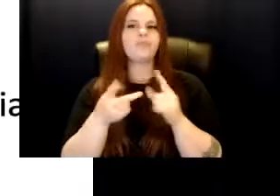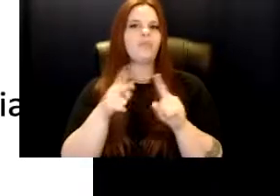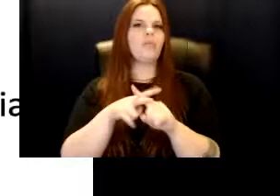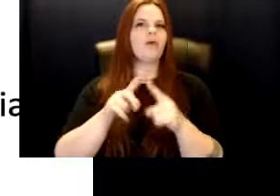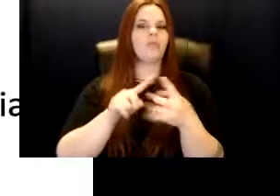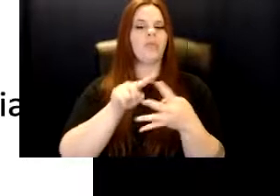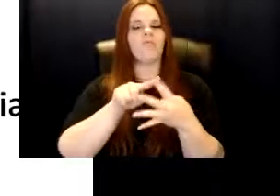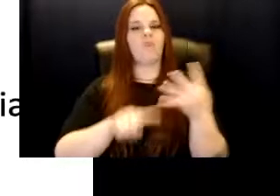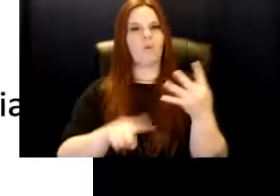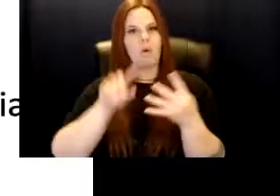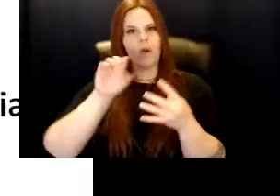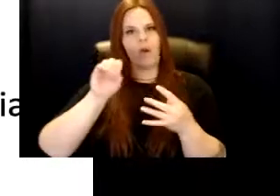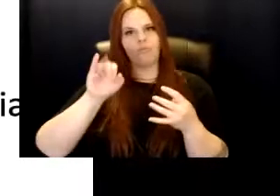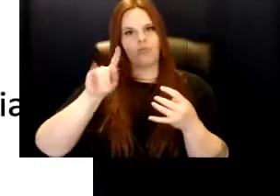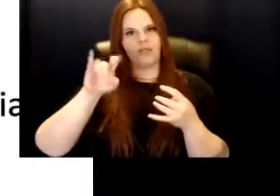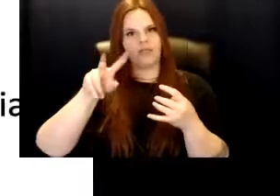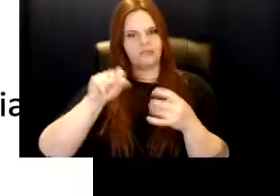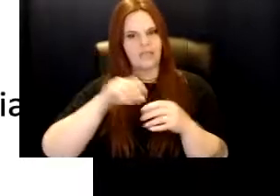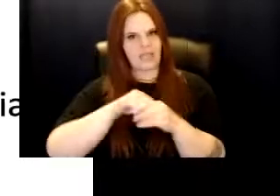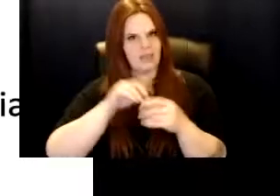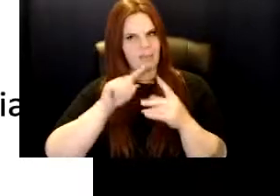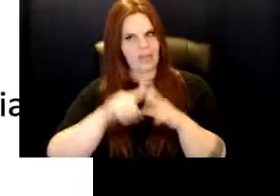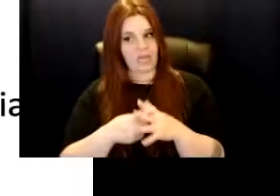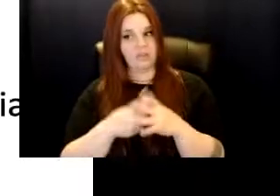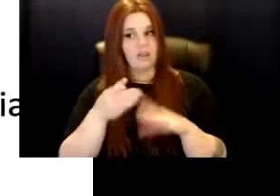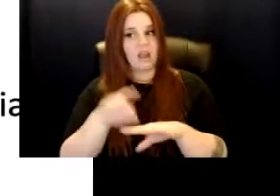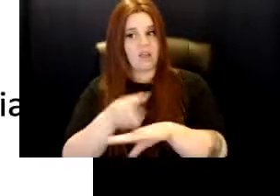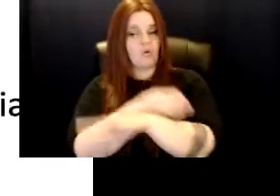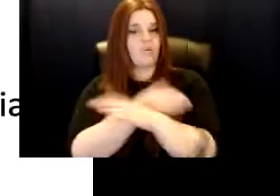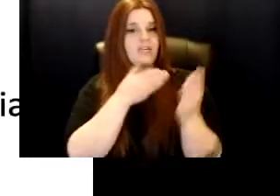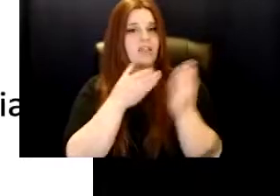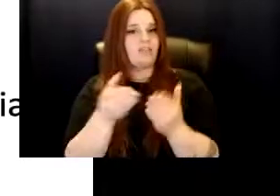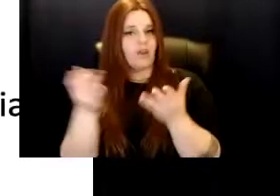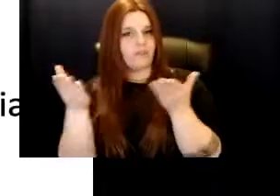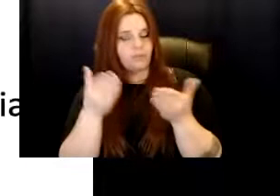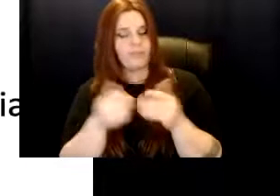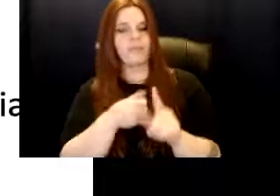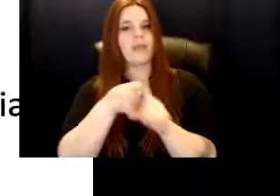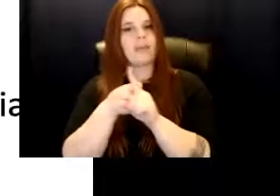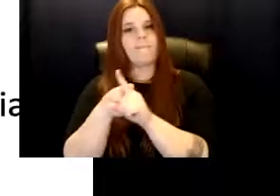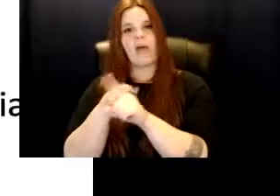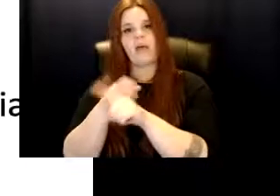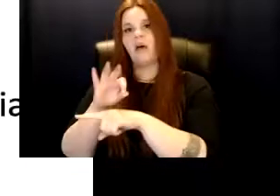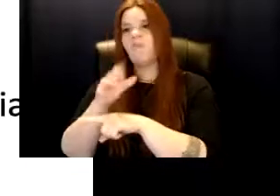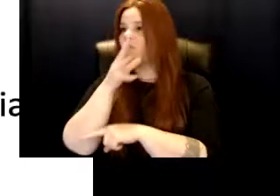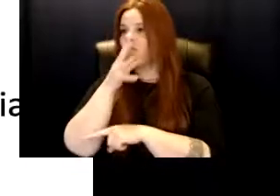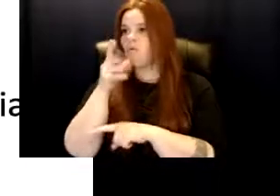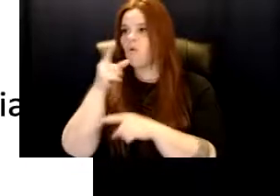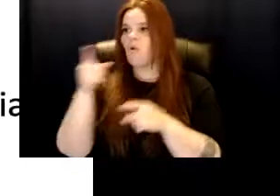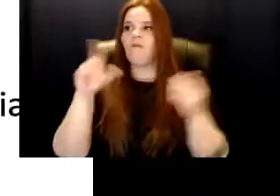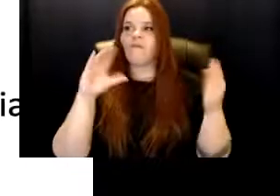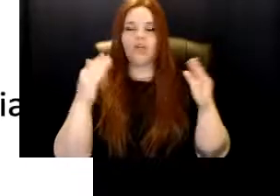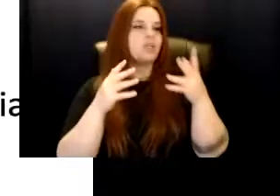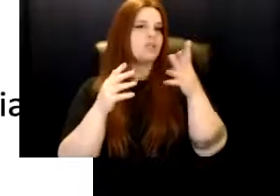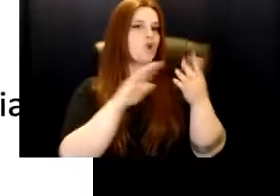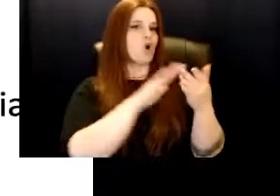4 objectives in the beginning. That is, improving delivery of our services, impact of rural versus urban, ADA